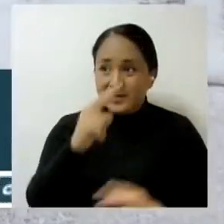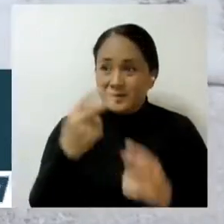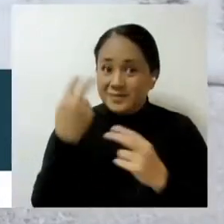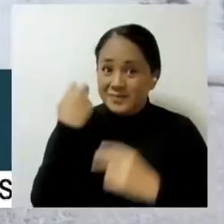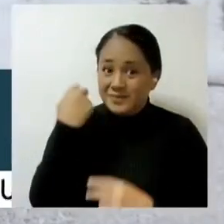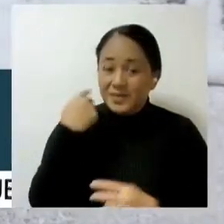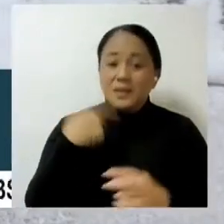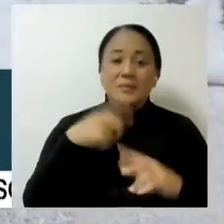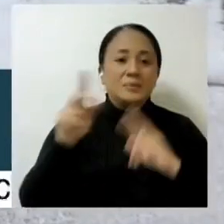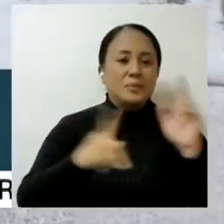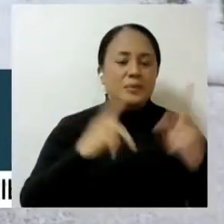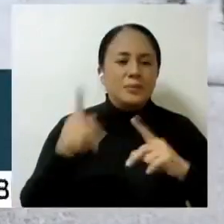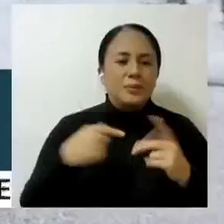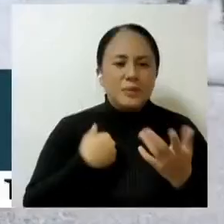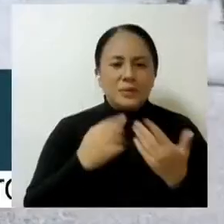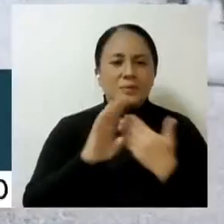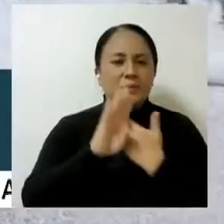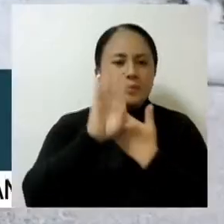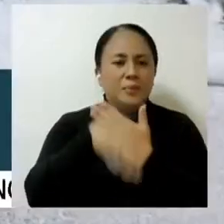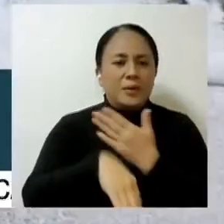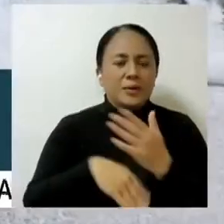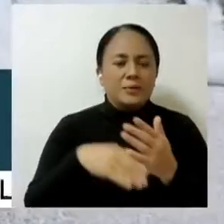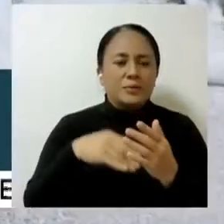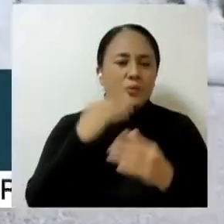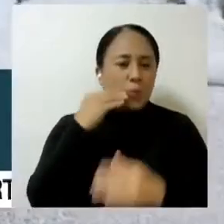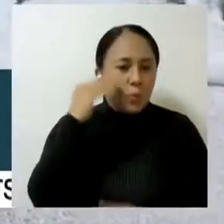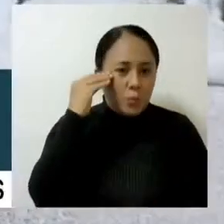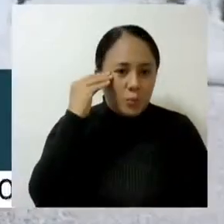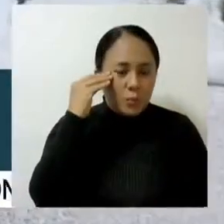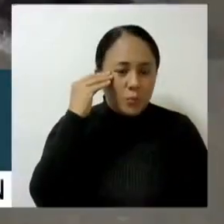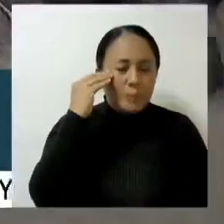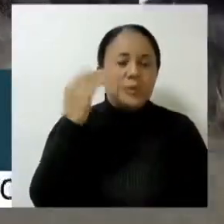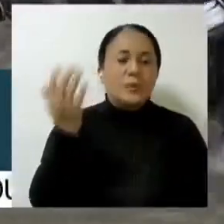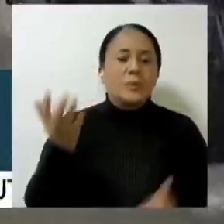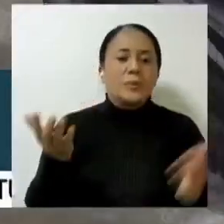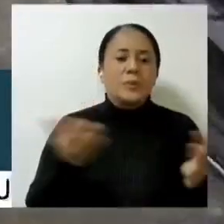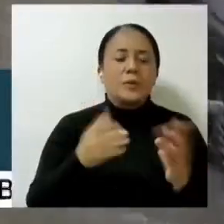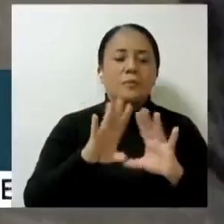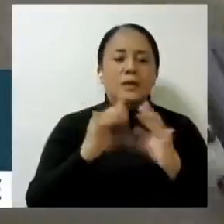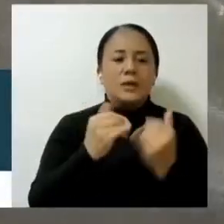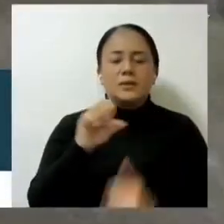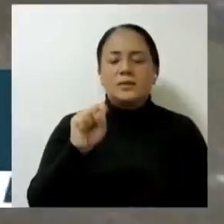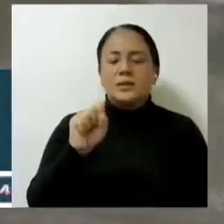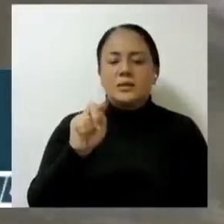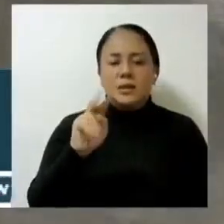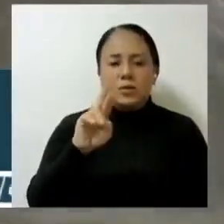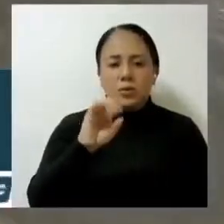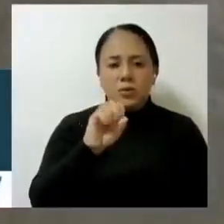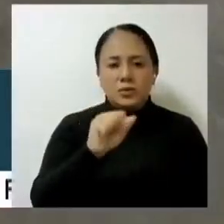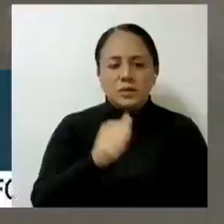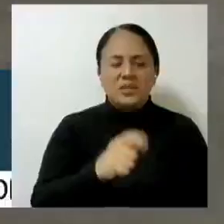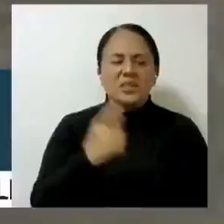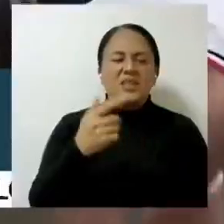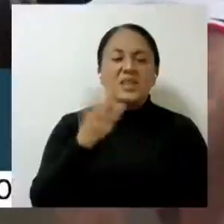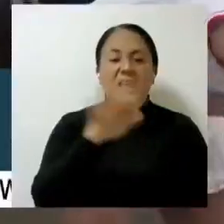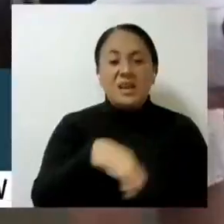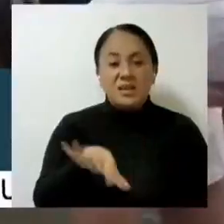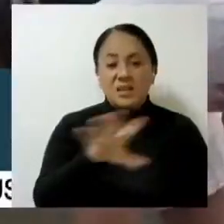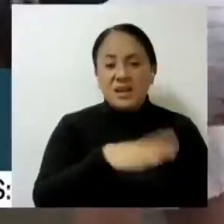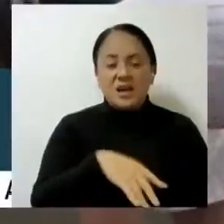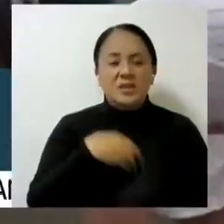their homes here in Barangay Santa Rosa, which is one of the villages that was submerged in flood during the